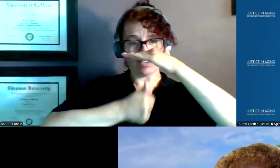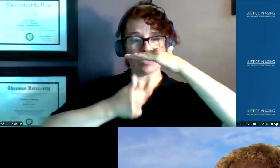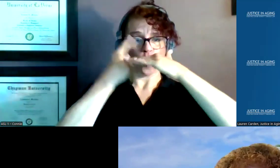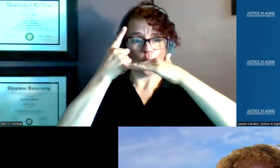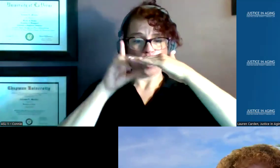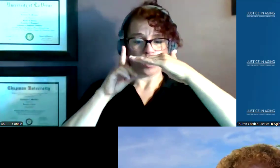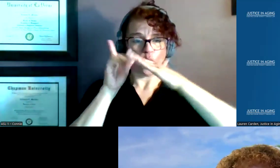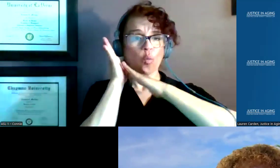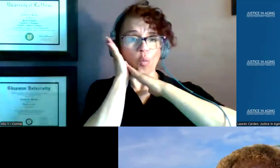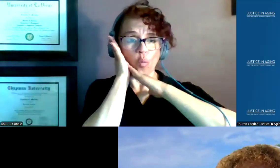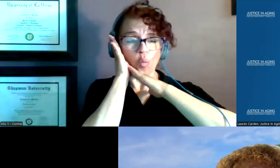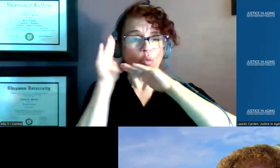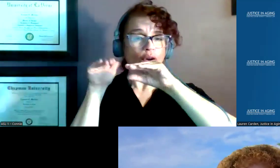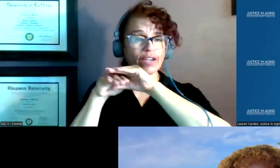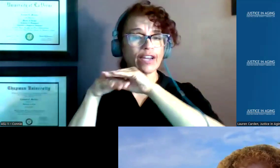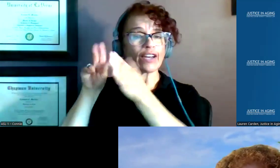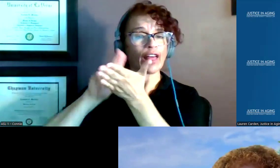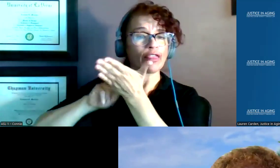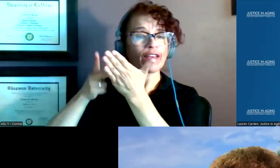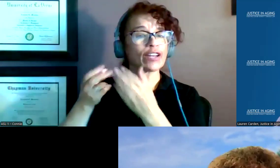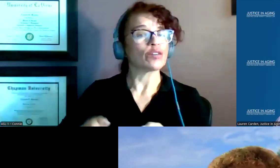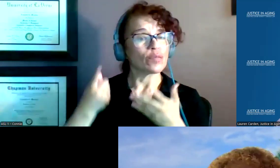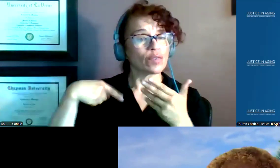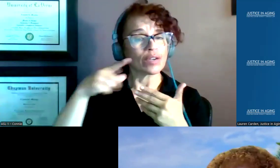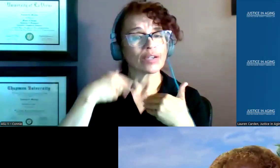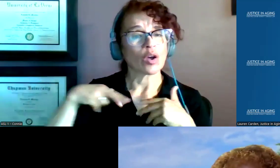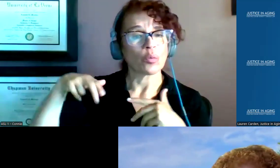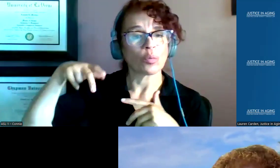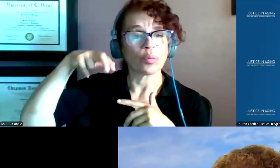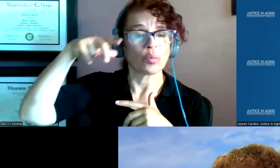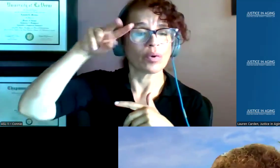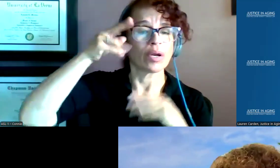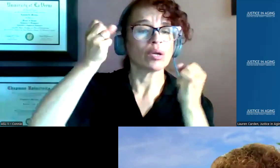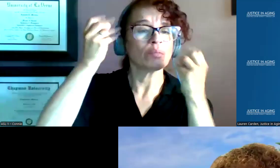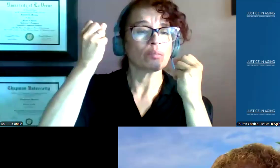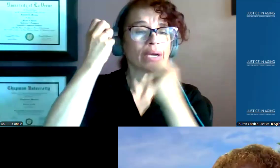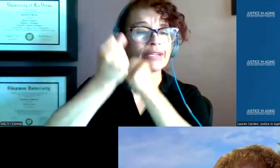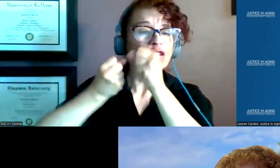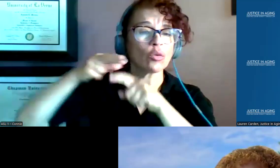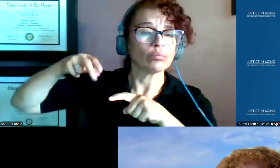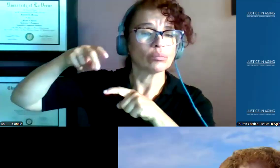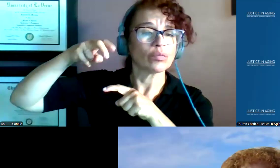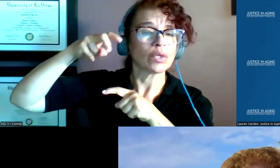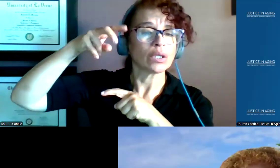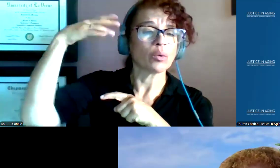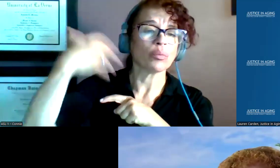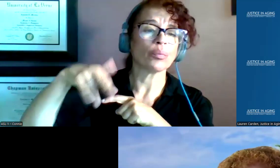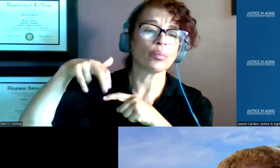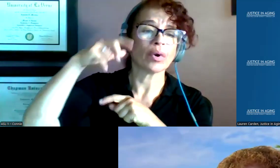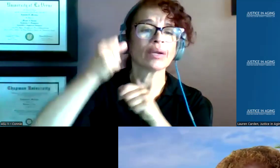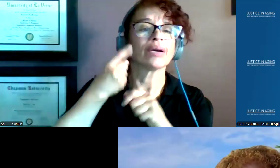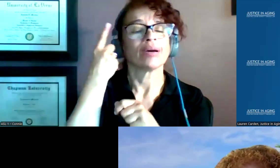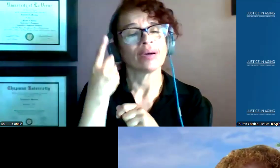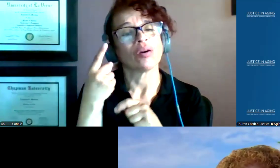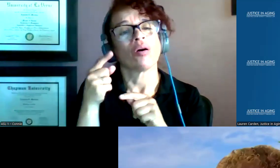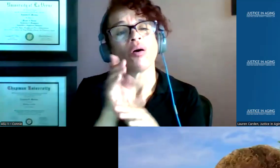room, one bathroom, and access to the kitchen. Many of them haven't been upstairs in those homes in many, many, many years. It's space that could go to someone who's